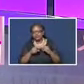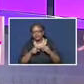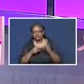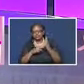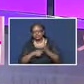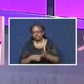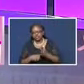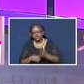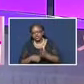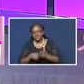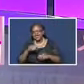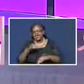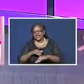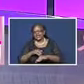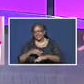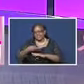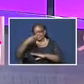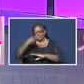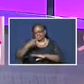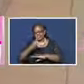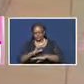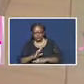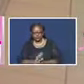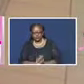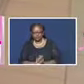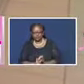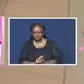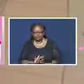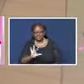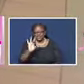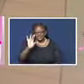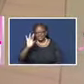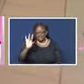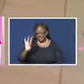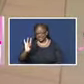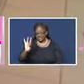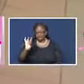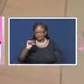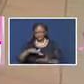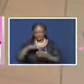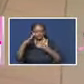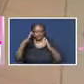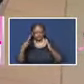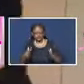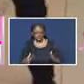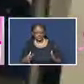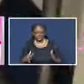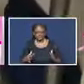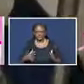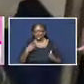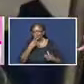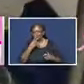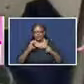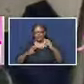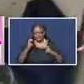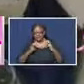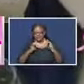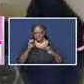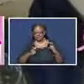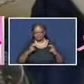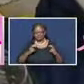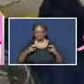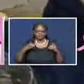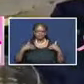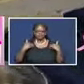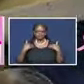at the Anatole Rogers High School. Eight students went head-to-head in this year's 25th annual Ministry of Education Young Chef